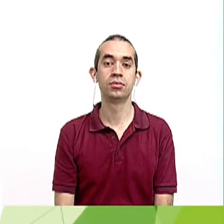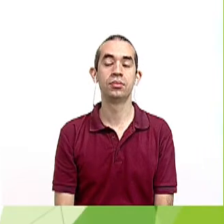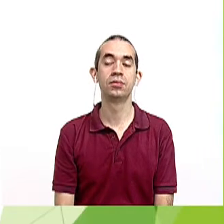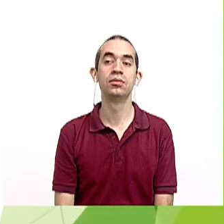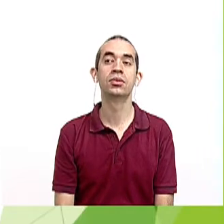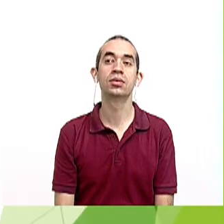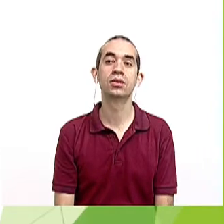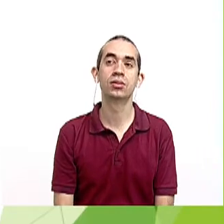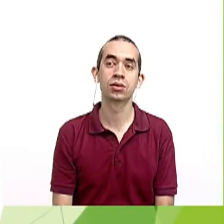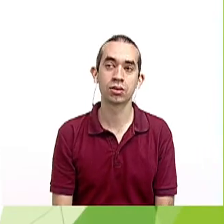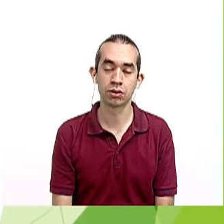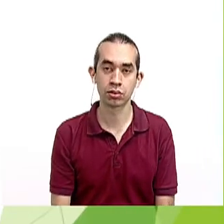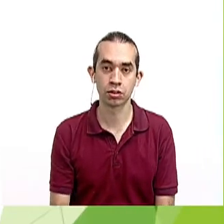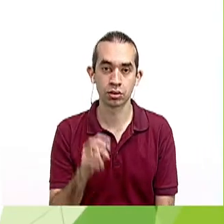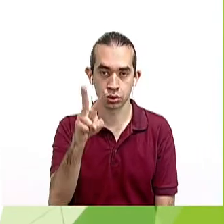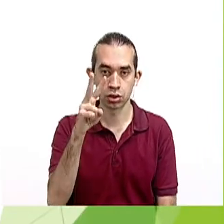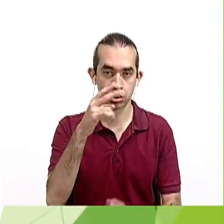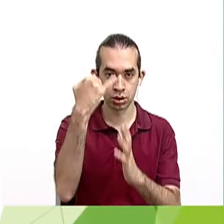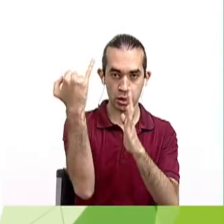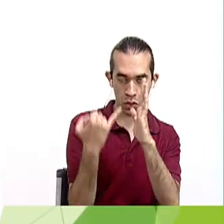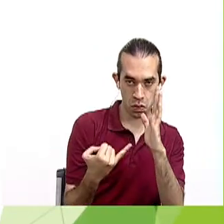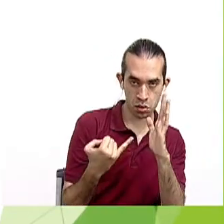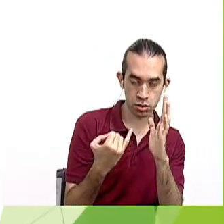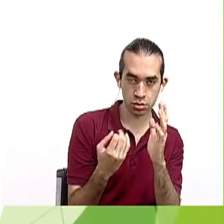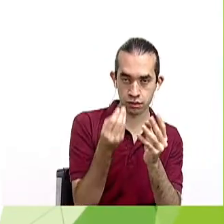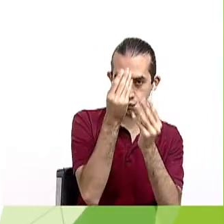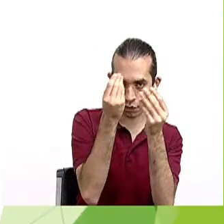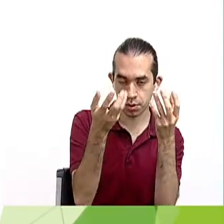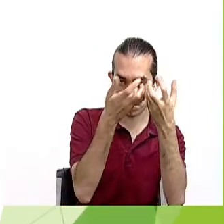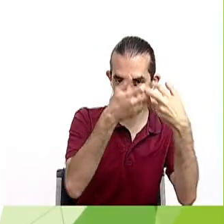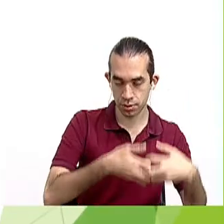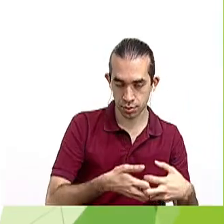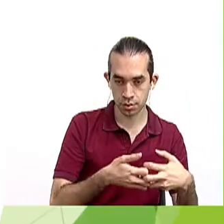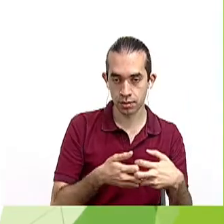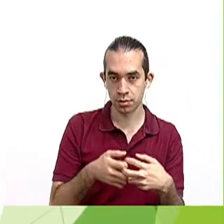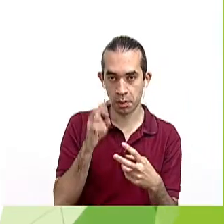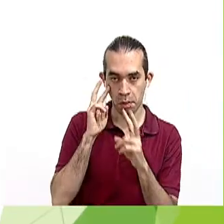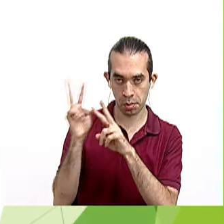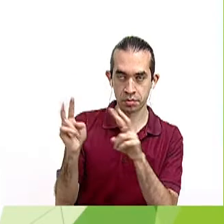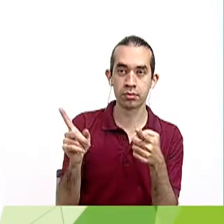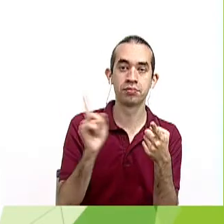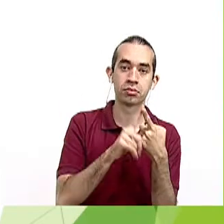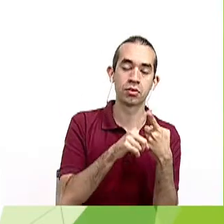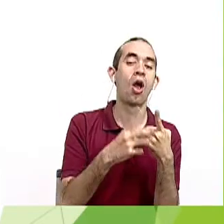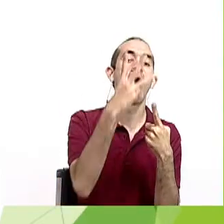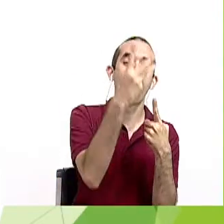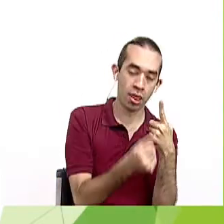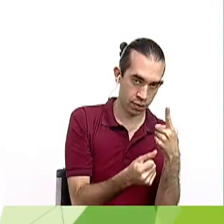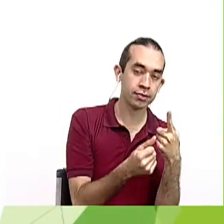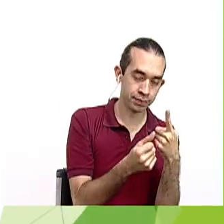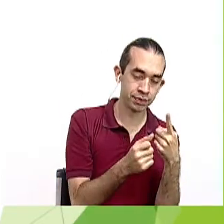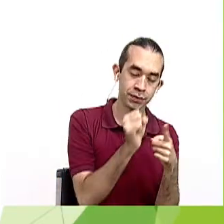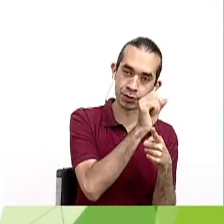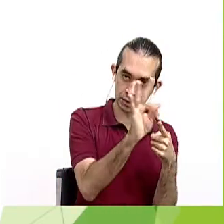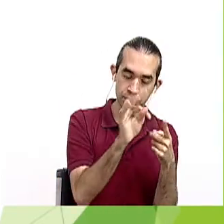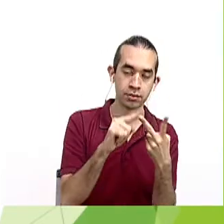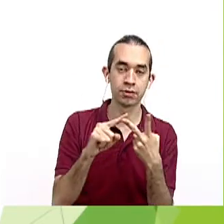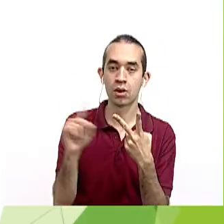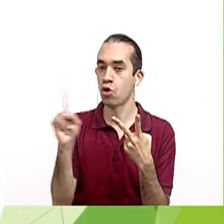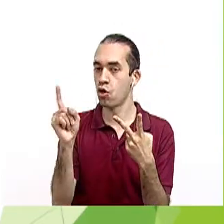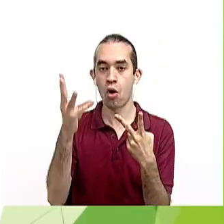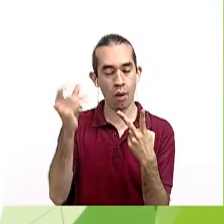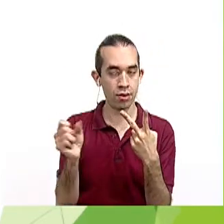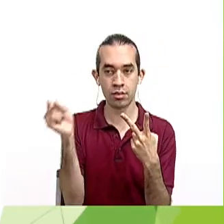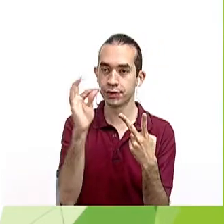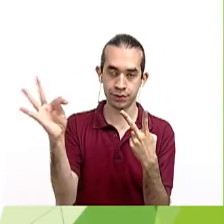Look at the following 2 graphic organizers. One is for countable nouns and the other is for uncountable